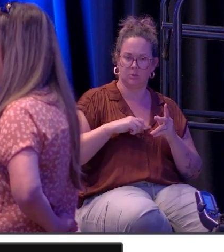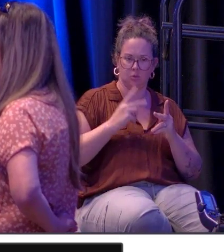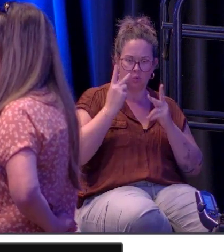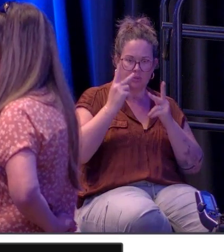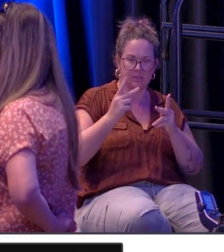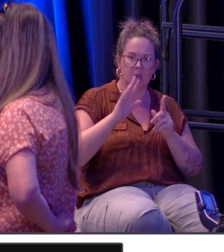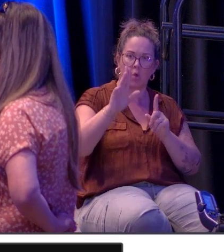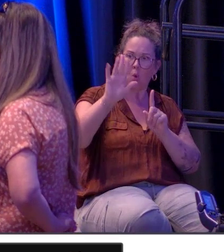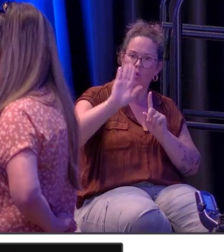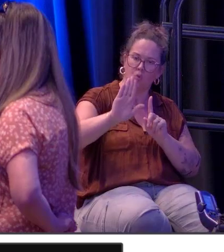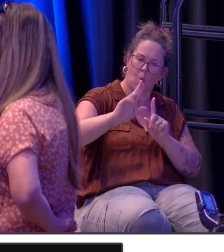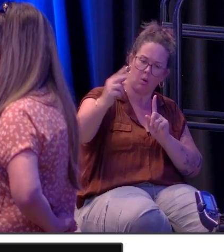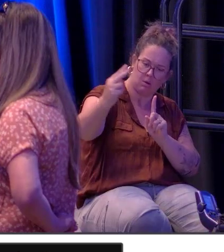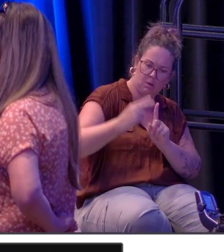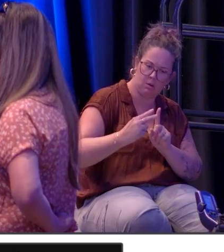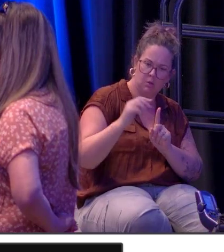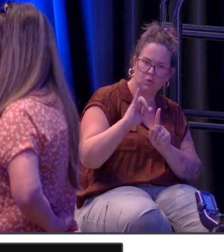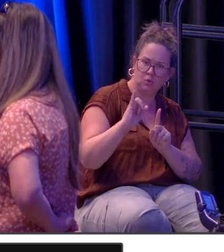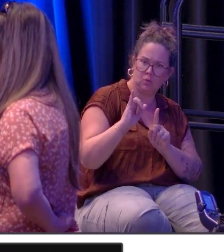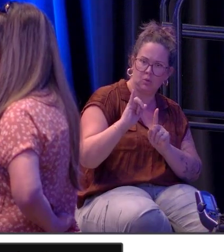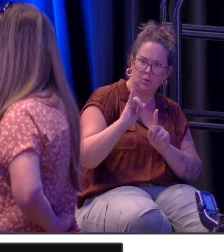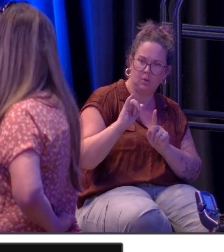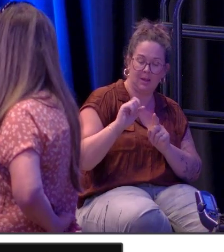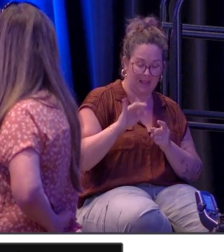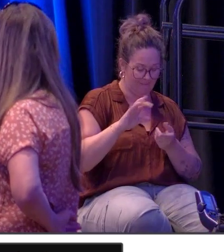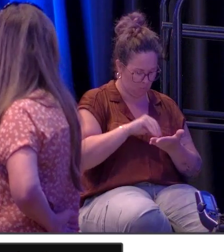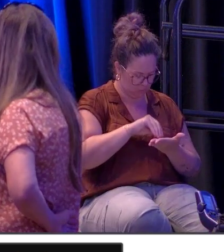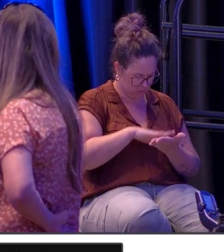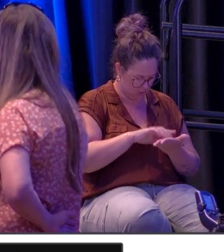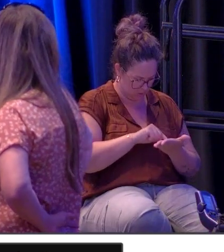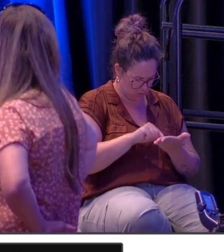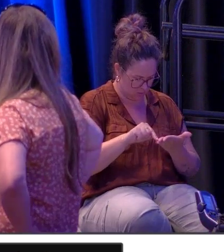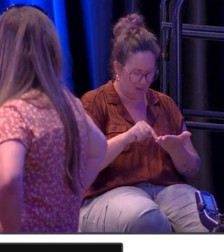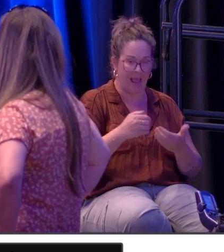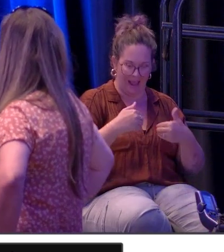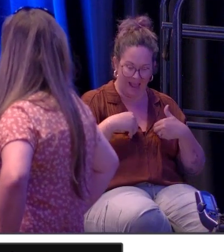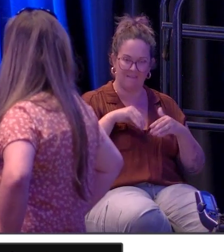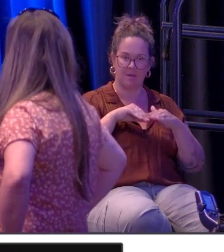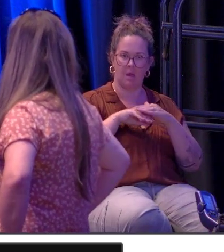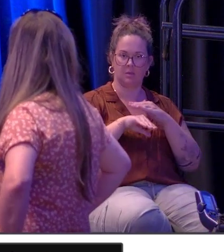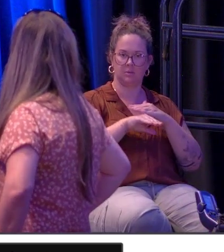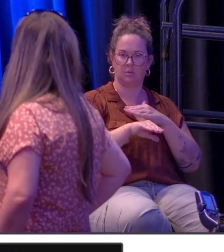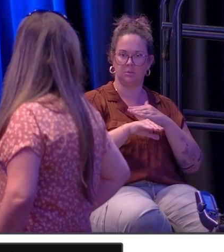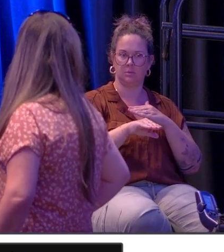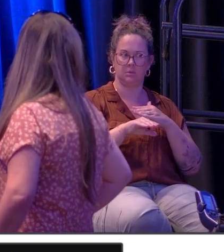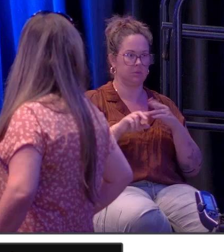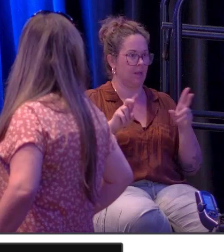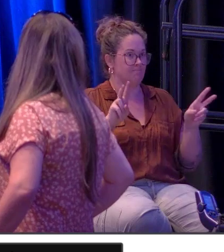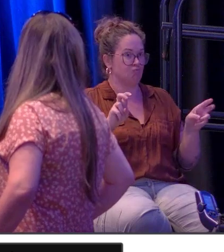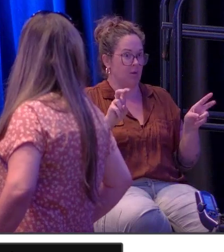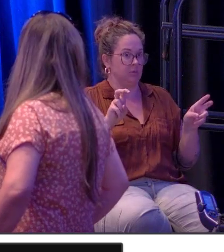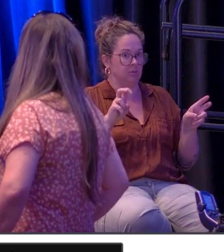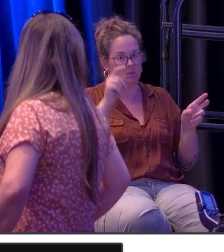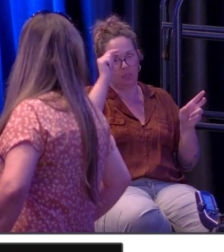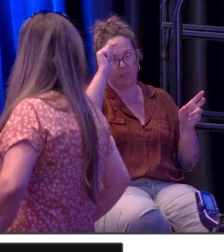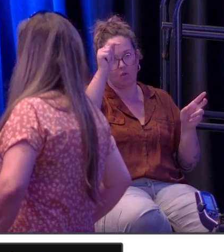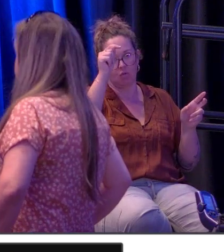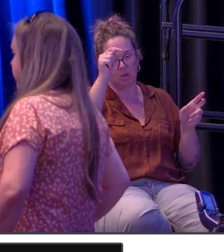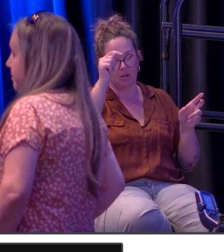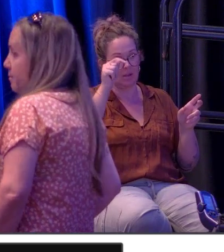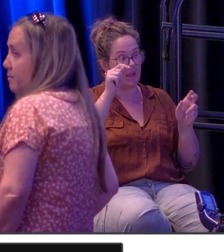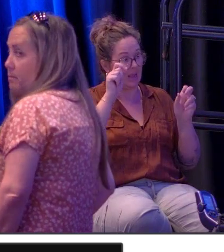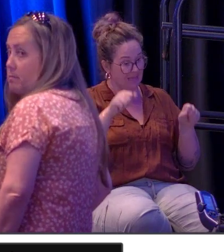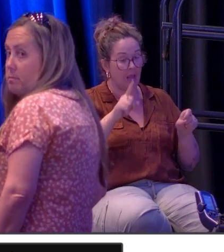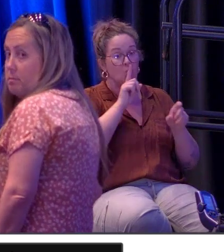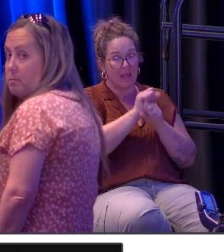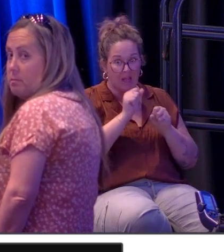at us. If you have it on paper that it's accessible, in practice or in theory, really, can we get